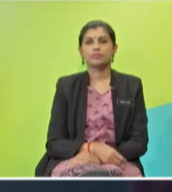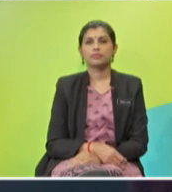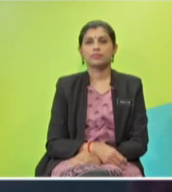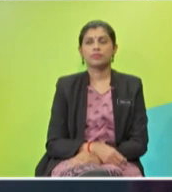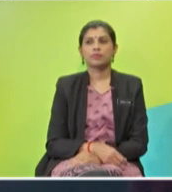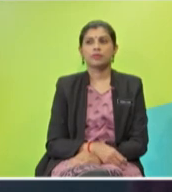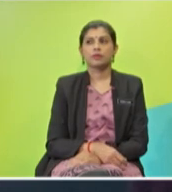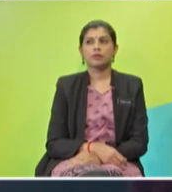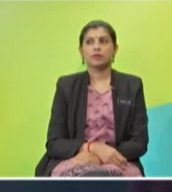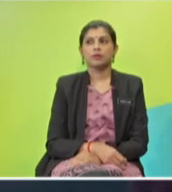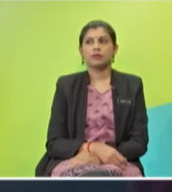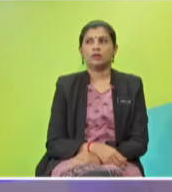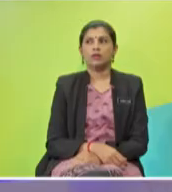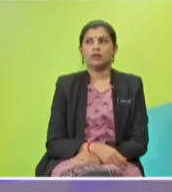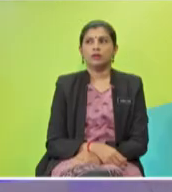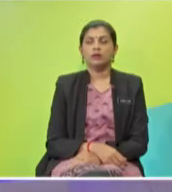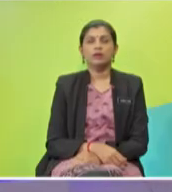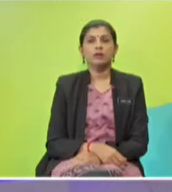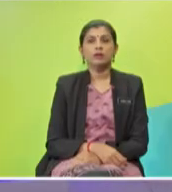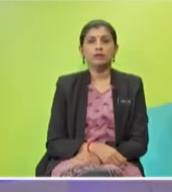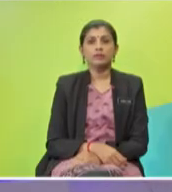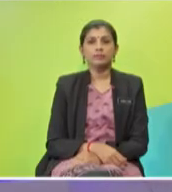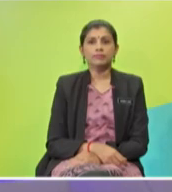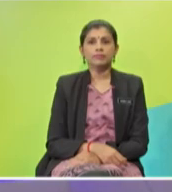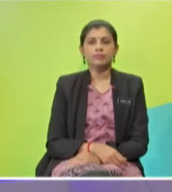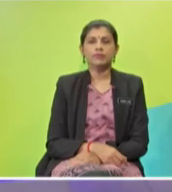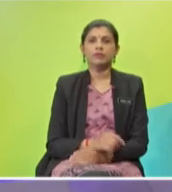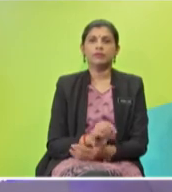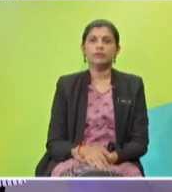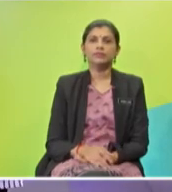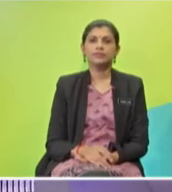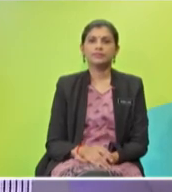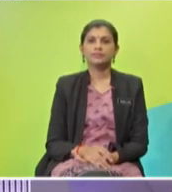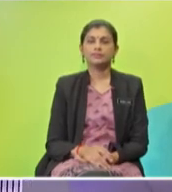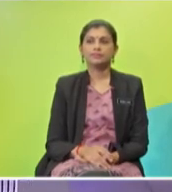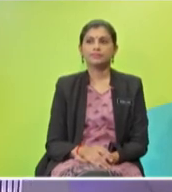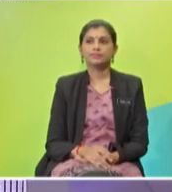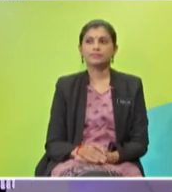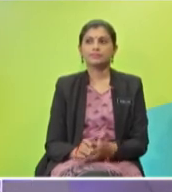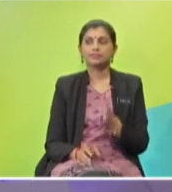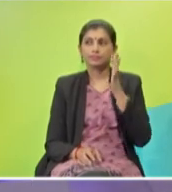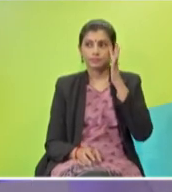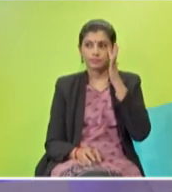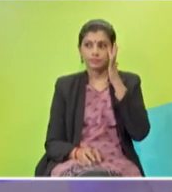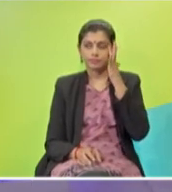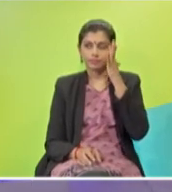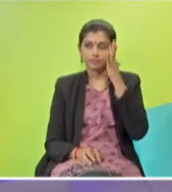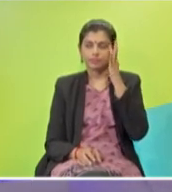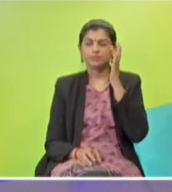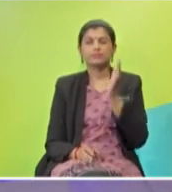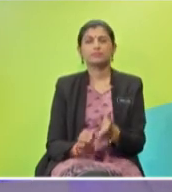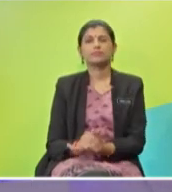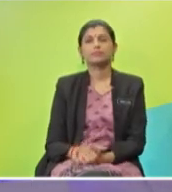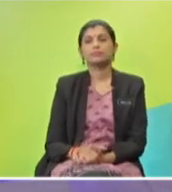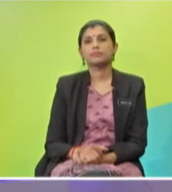see. How about trainers? We are not going to go for a jog, right? Yeah. Okay. It might not be too suitable. How about...